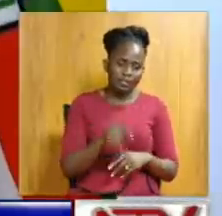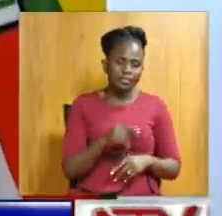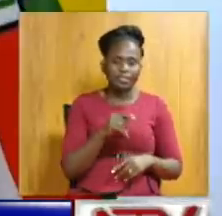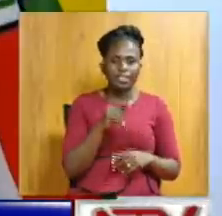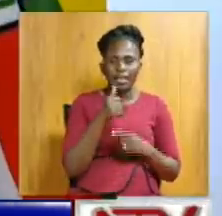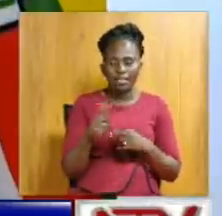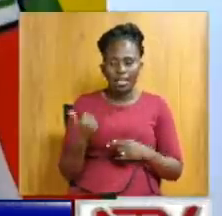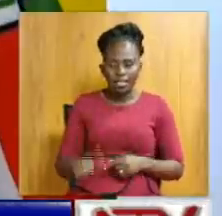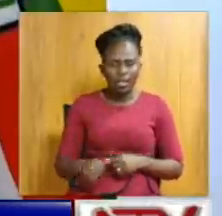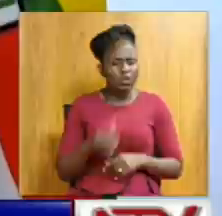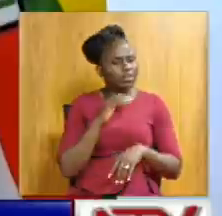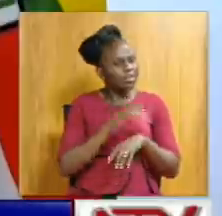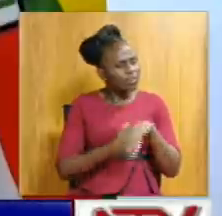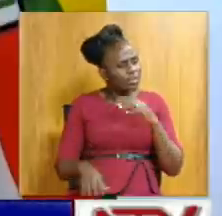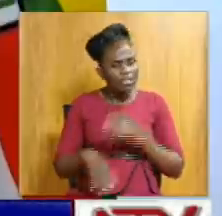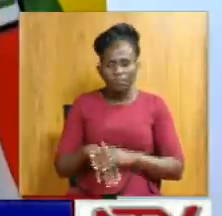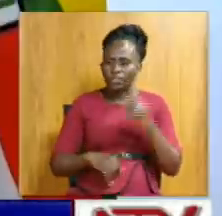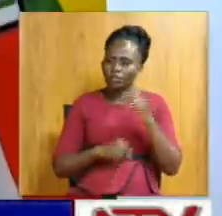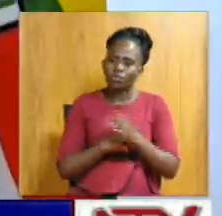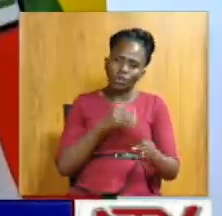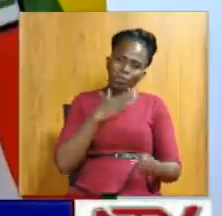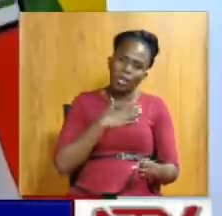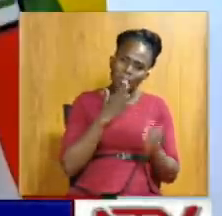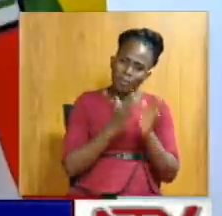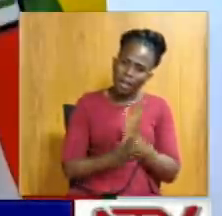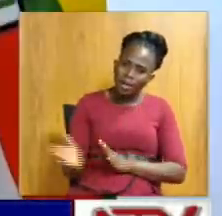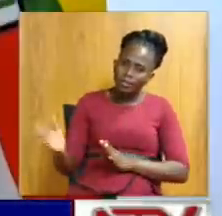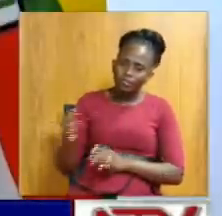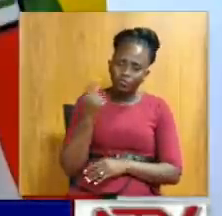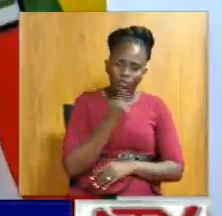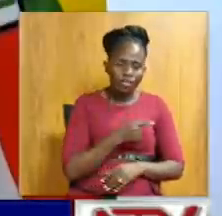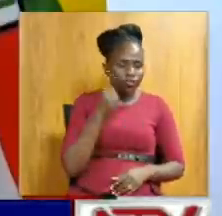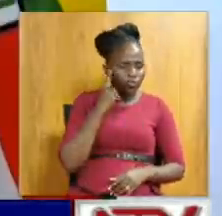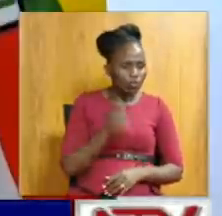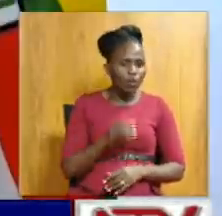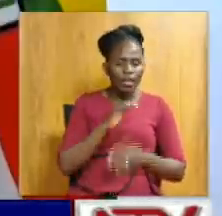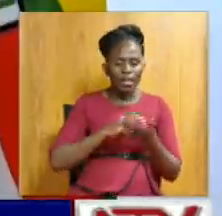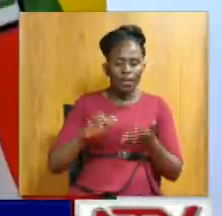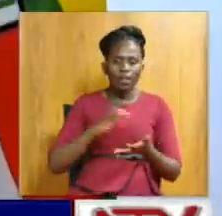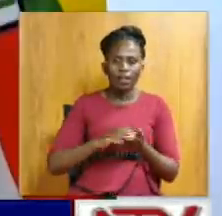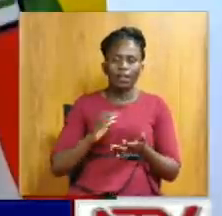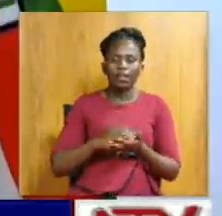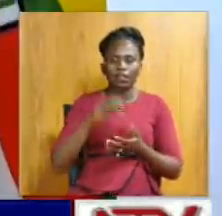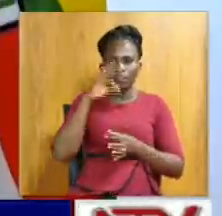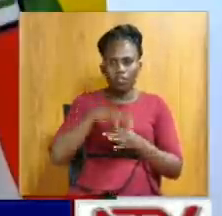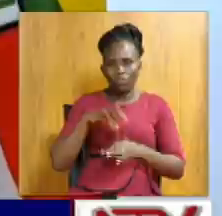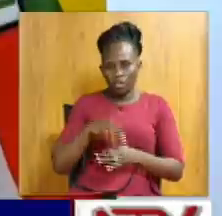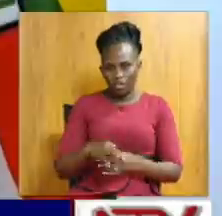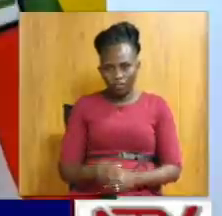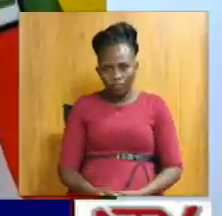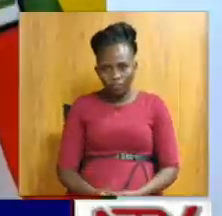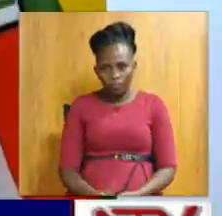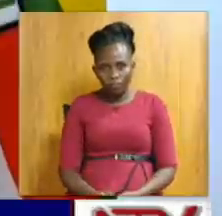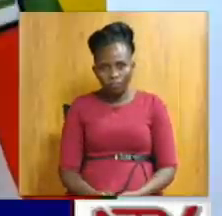never support my plan for only electronic voting with the thumbprints?